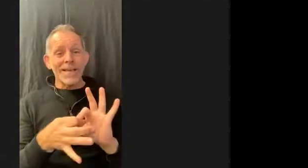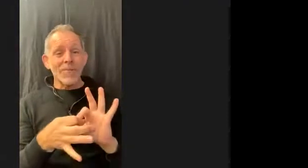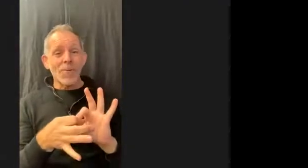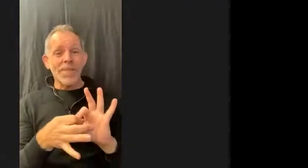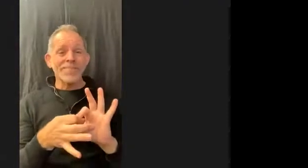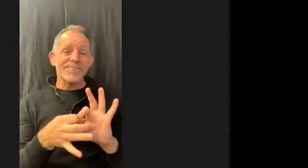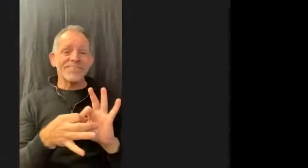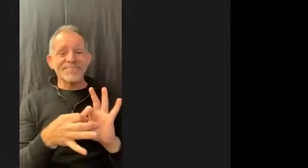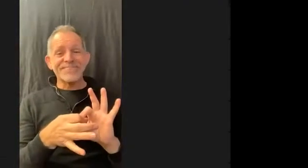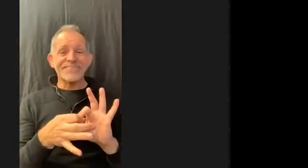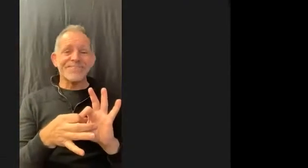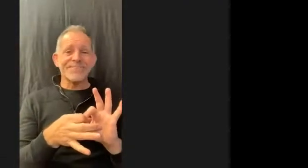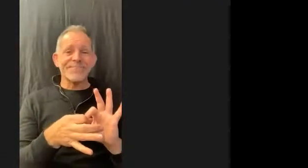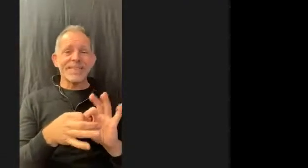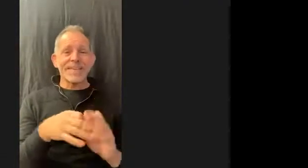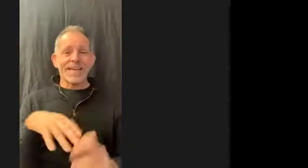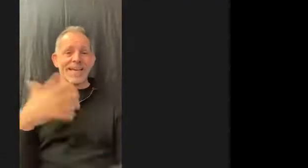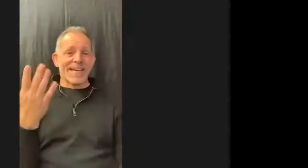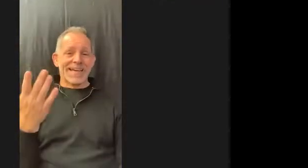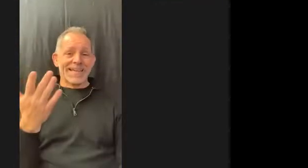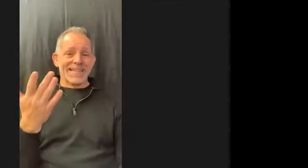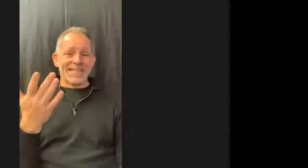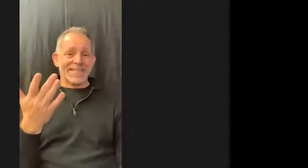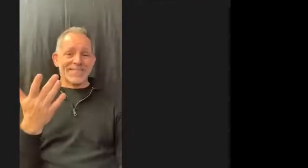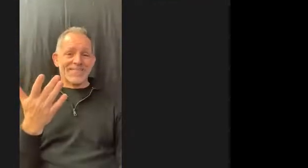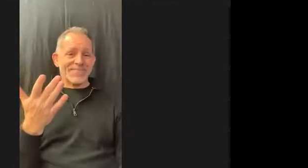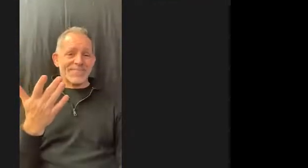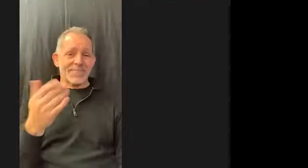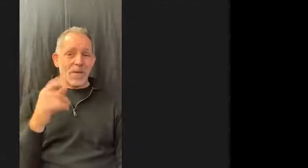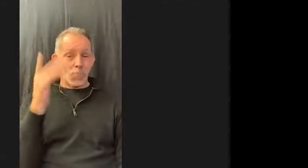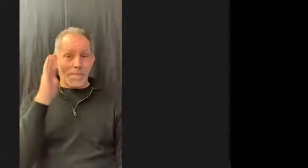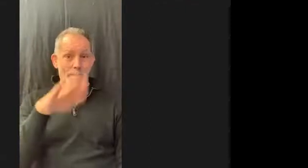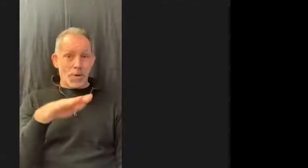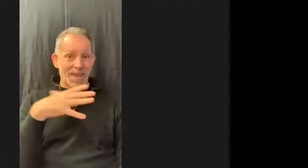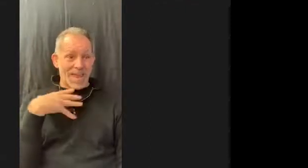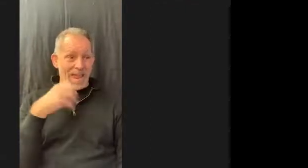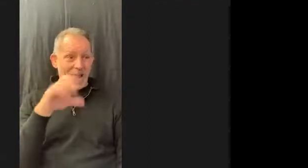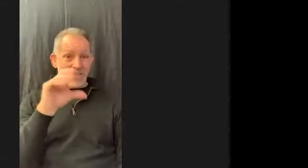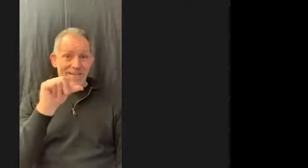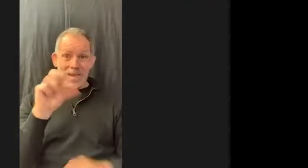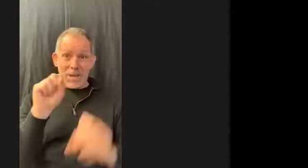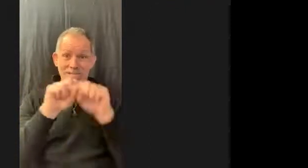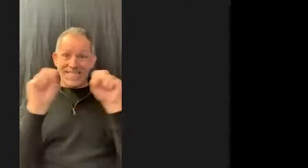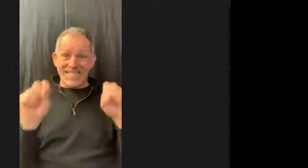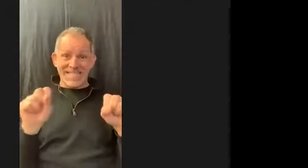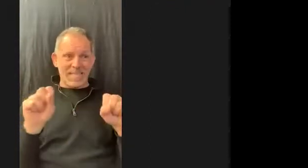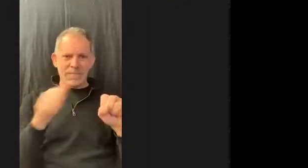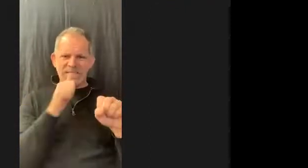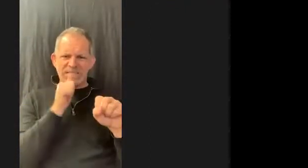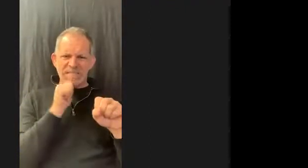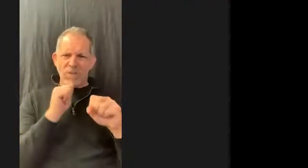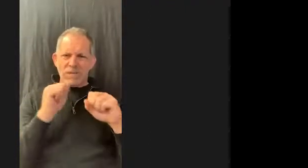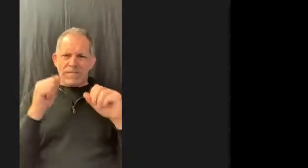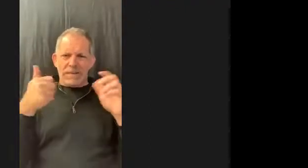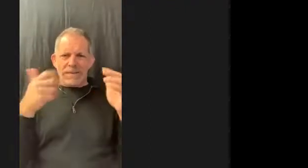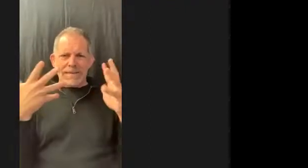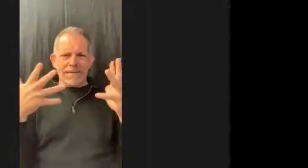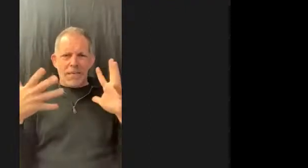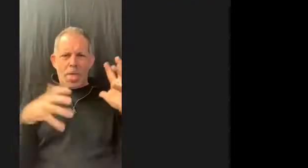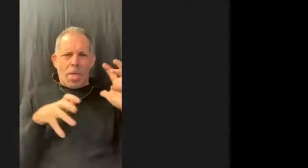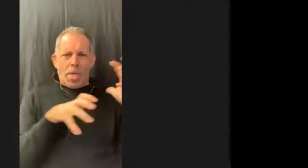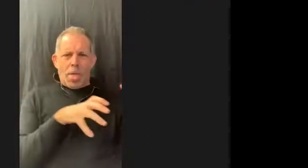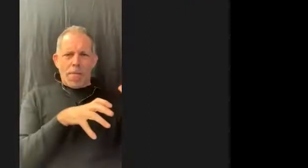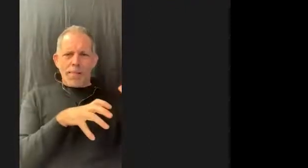I think the healthcare system has had to deal with this a little bit with the impending maturation of the state requirement that by